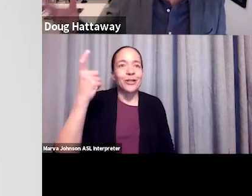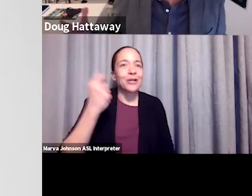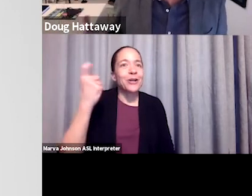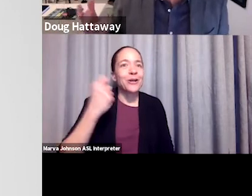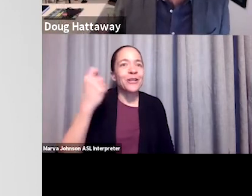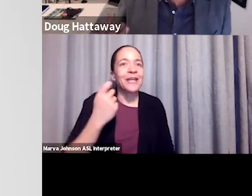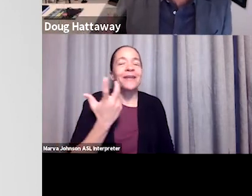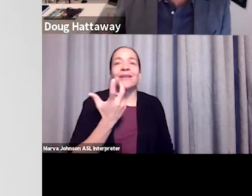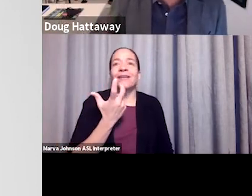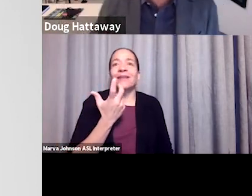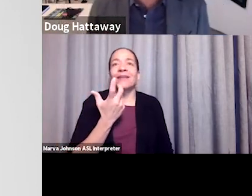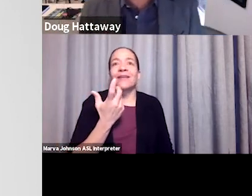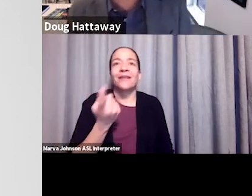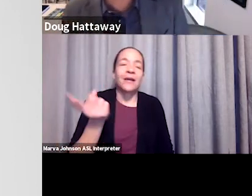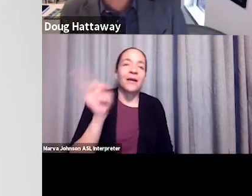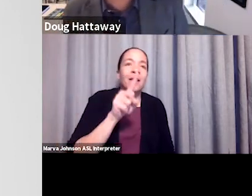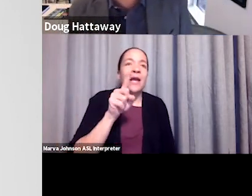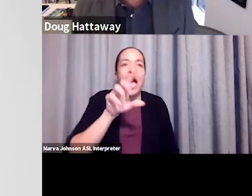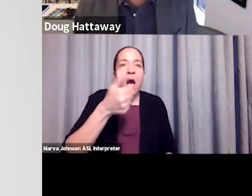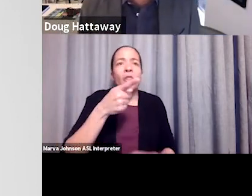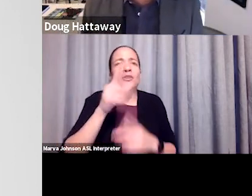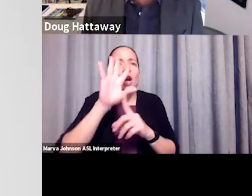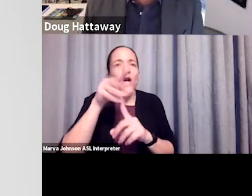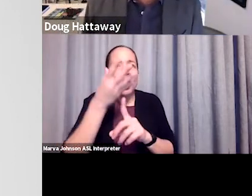what we call, as Pete said, cultural narratives about